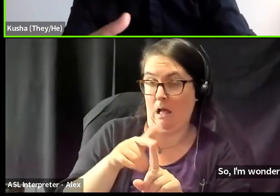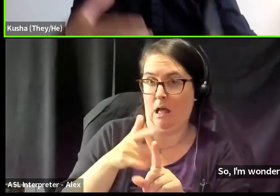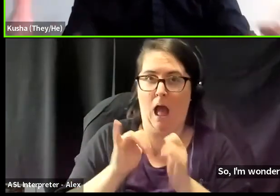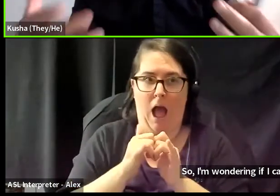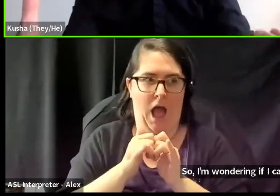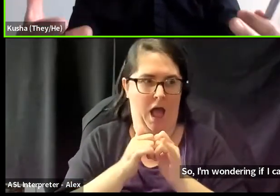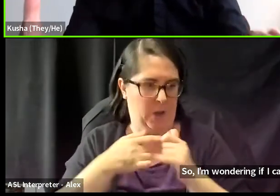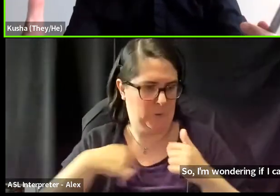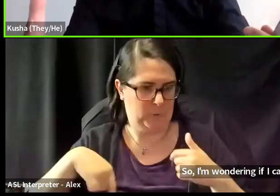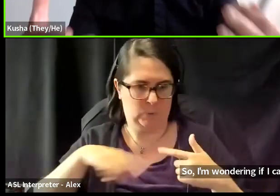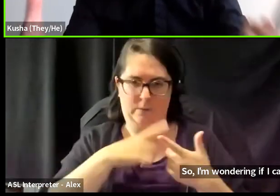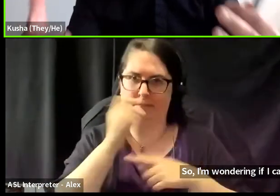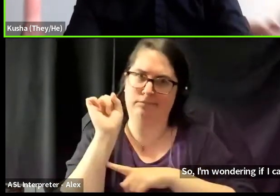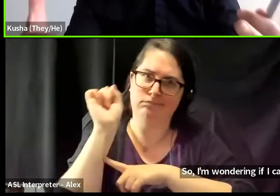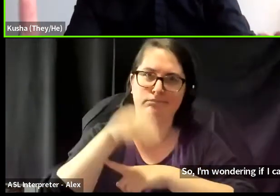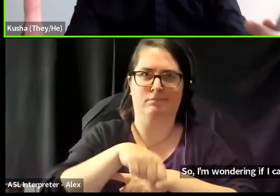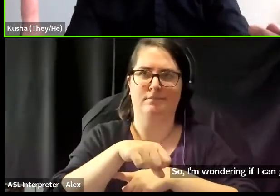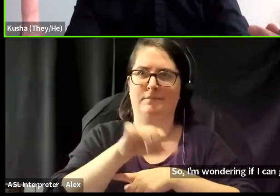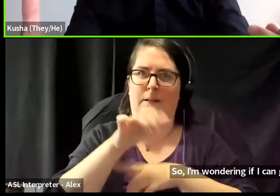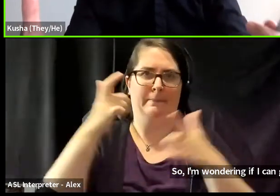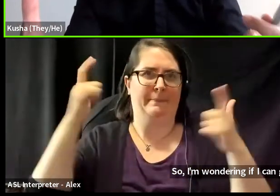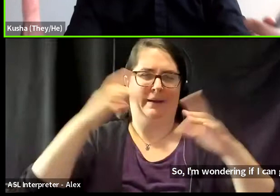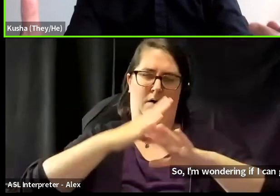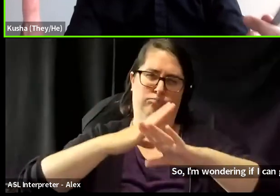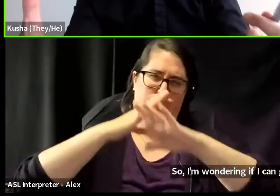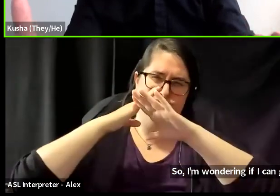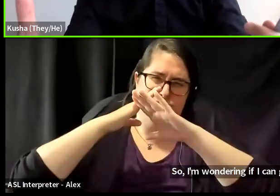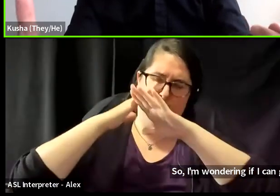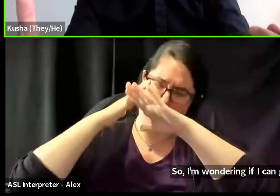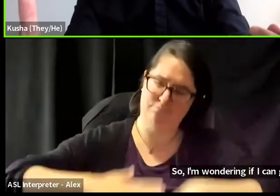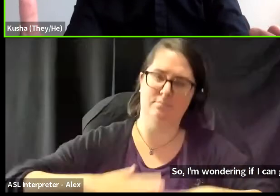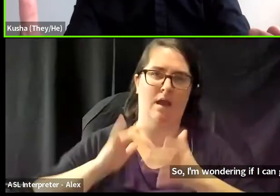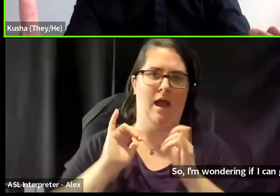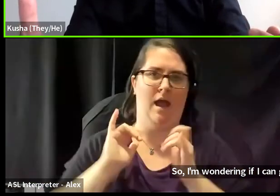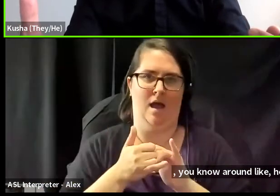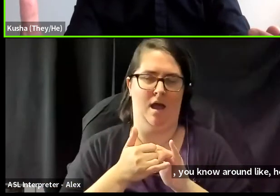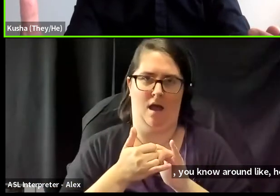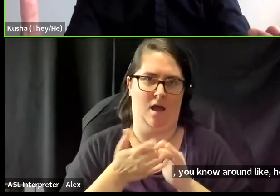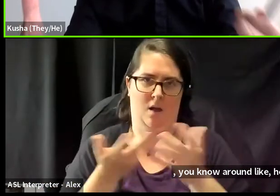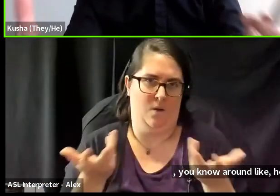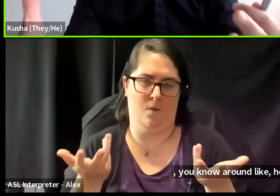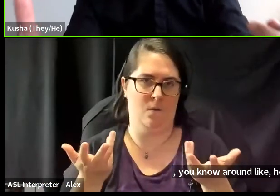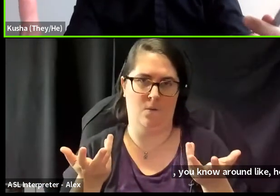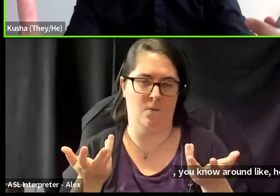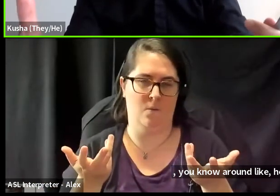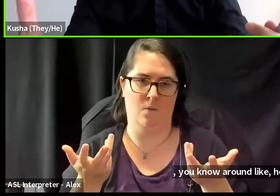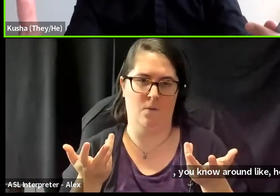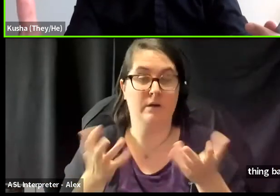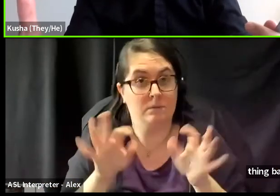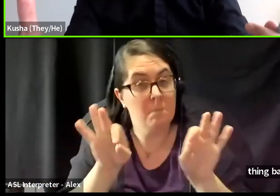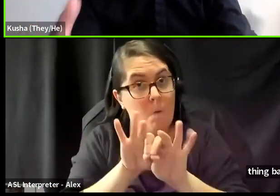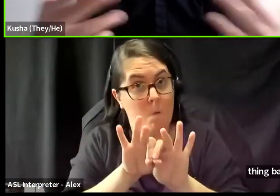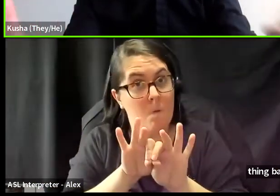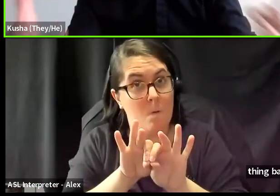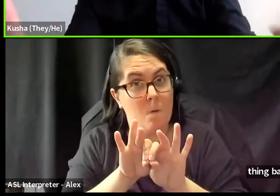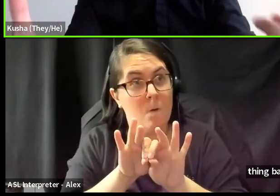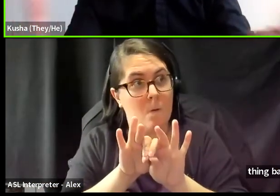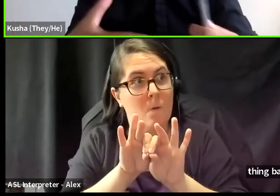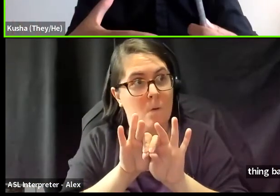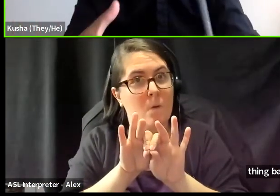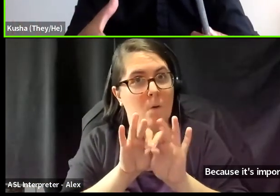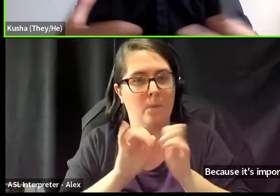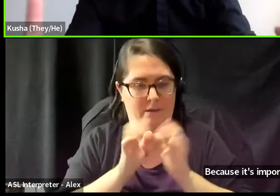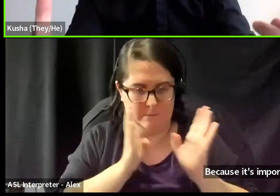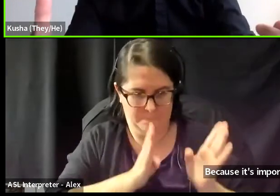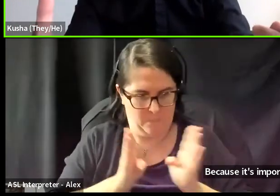we overcome this huge barrier for us? Because it's important. We need to learn to organize